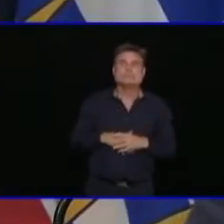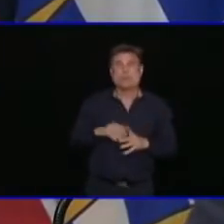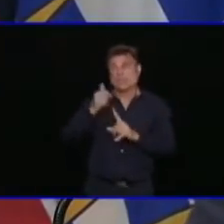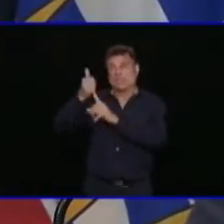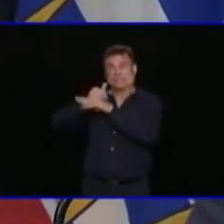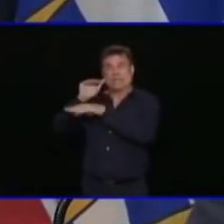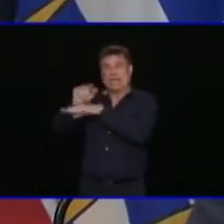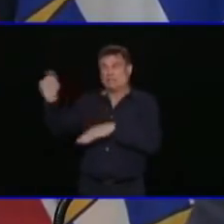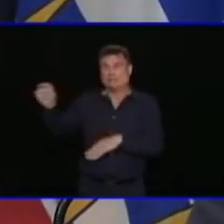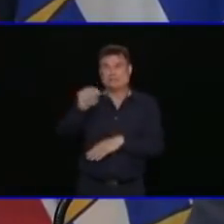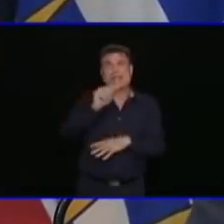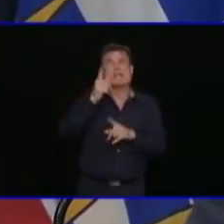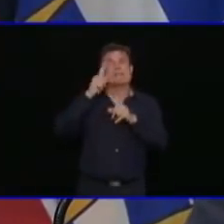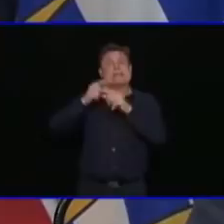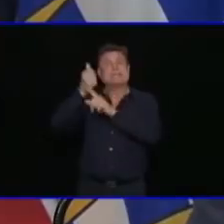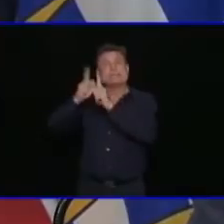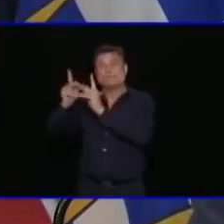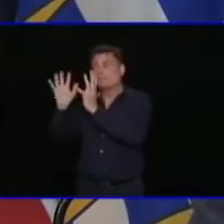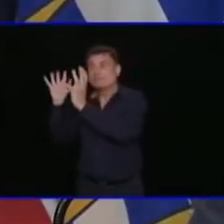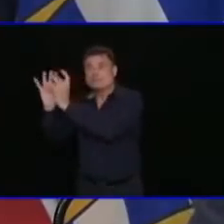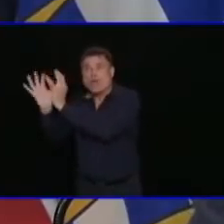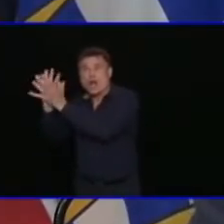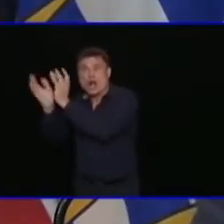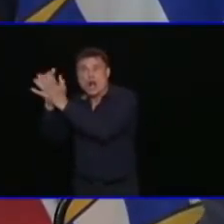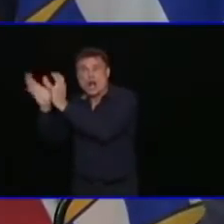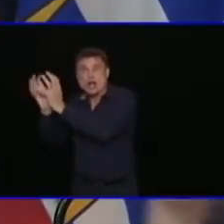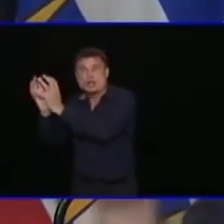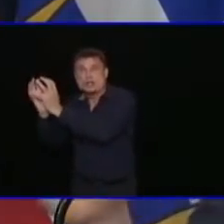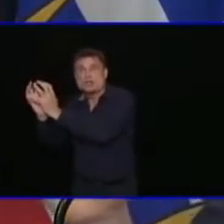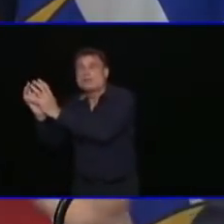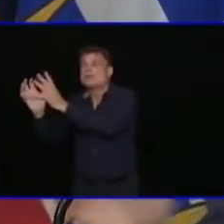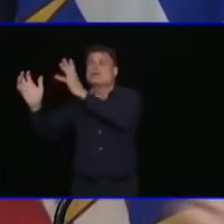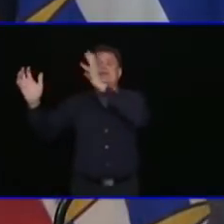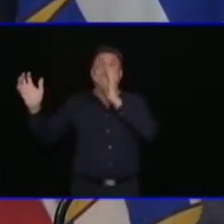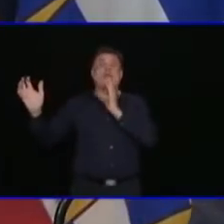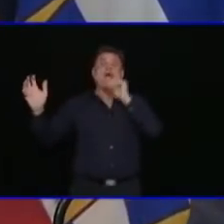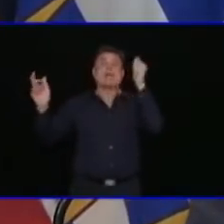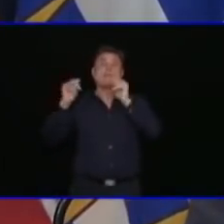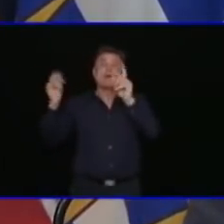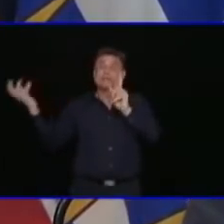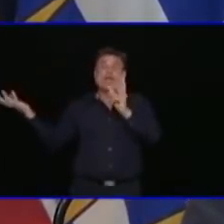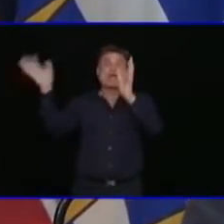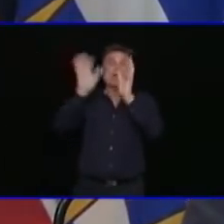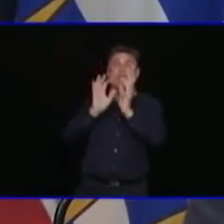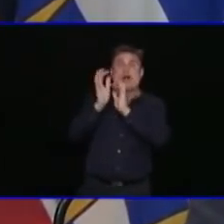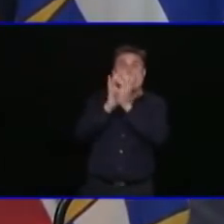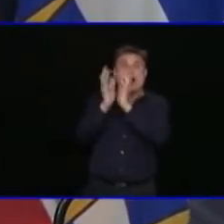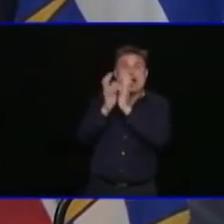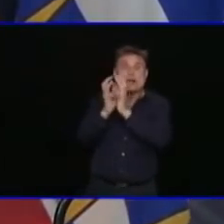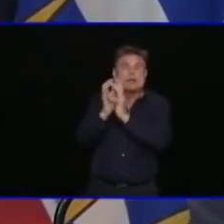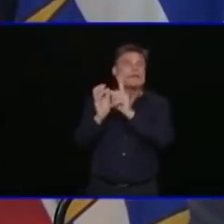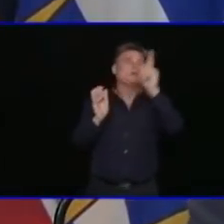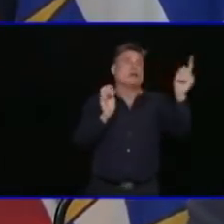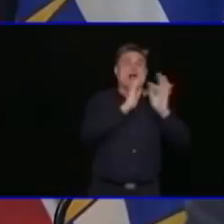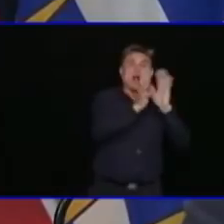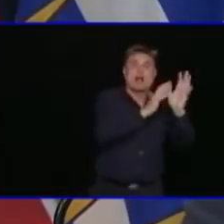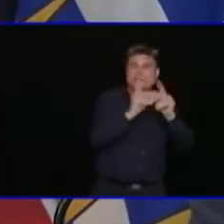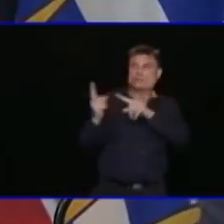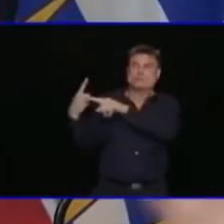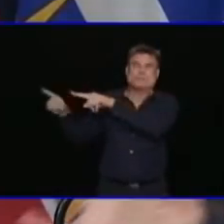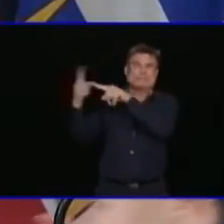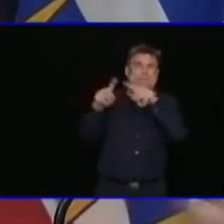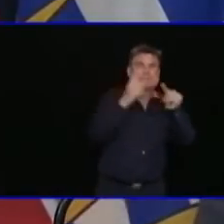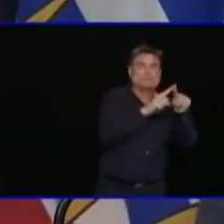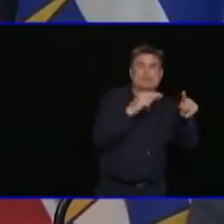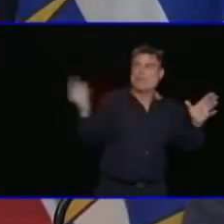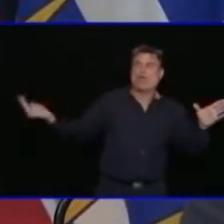average number of contacts that a case had was around 11 or 12. We're back up there now. We had brought it down to 3 or 4,